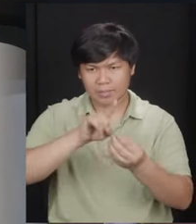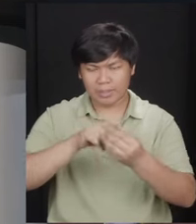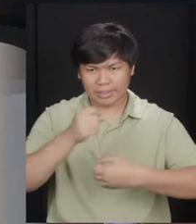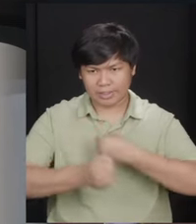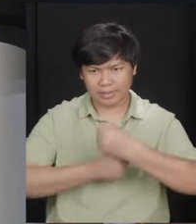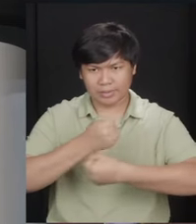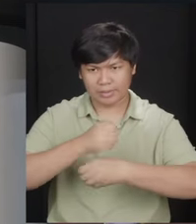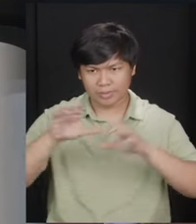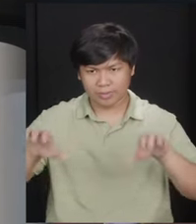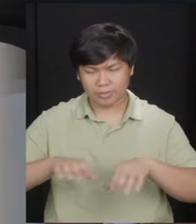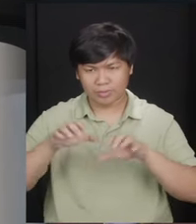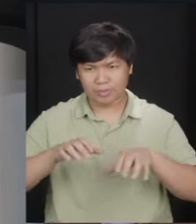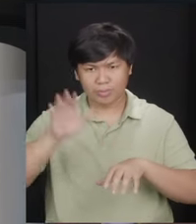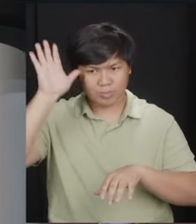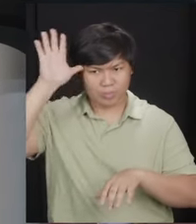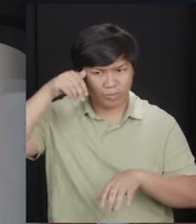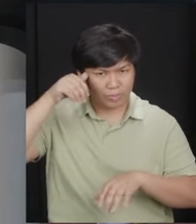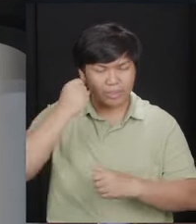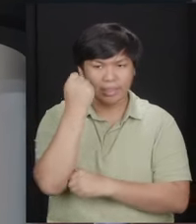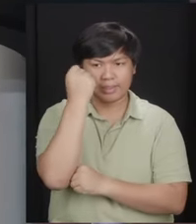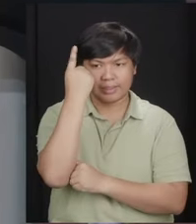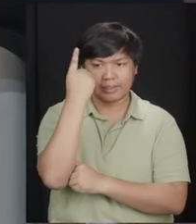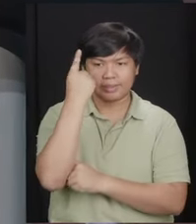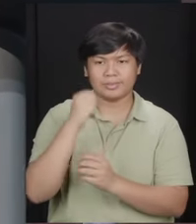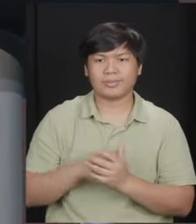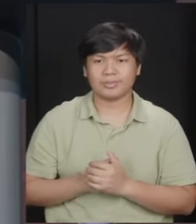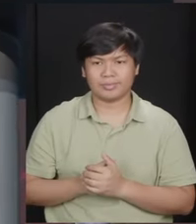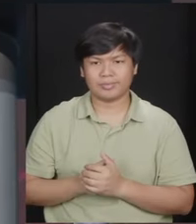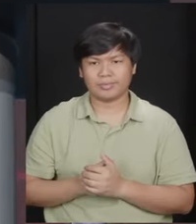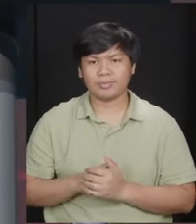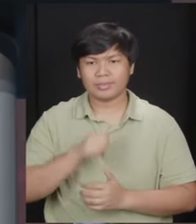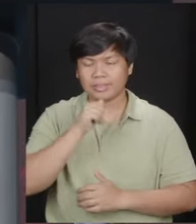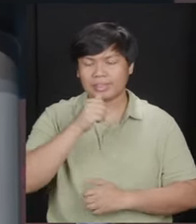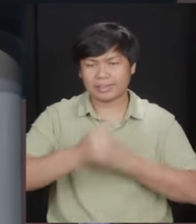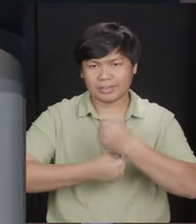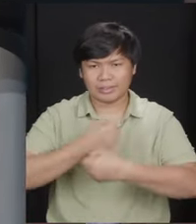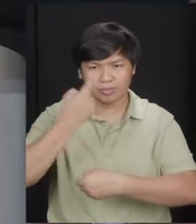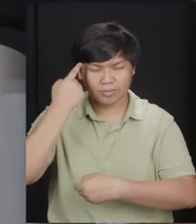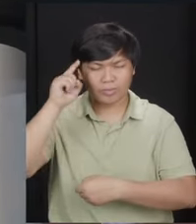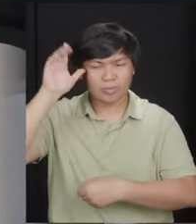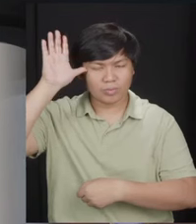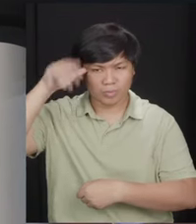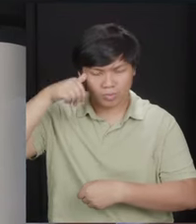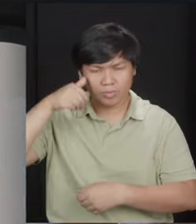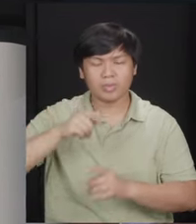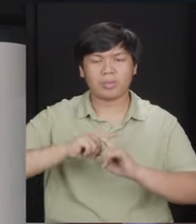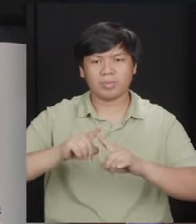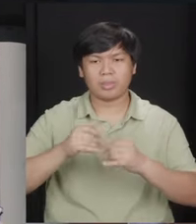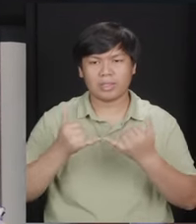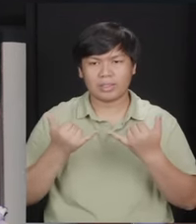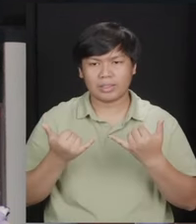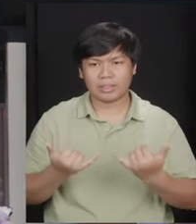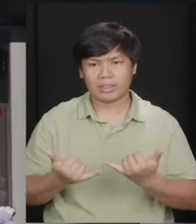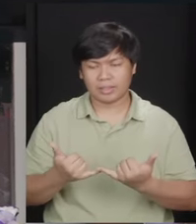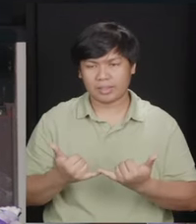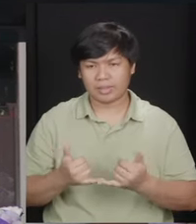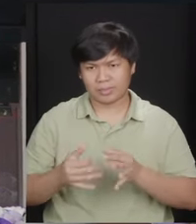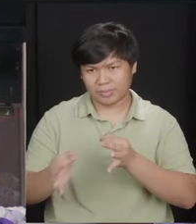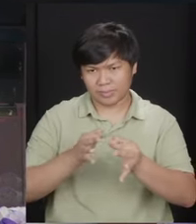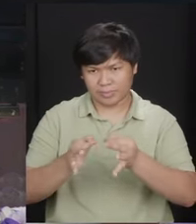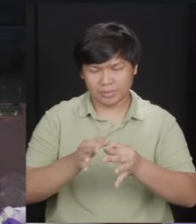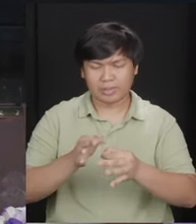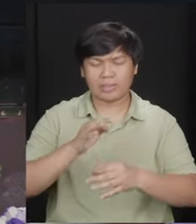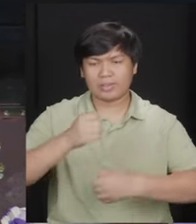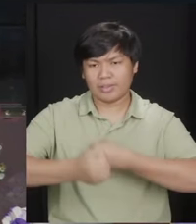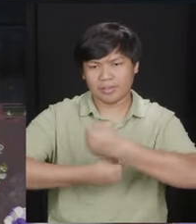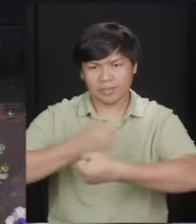for doing foolishness. Are we clear? This is not suffering for doing foolishness we're talking about this morning. It's suffering for righteousness. If